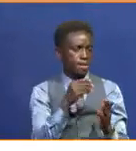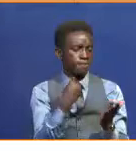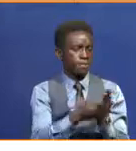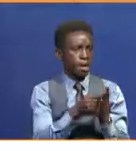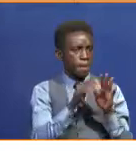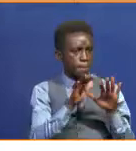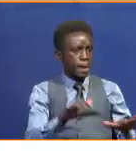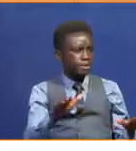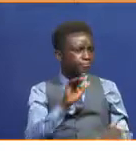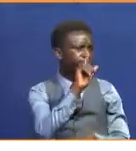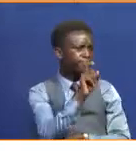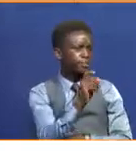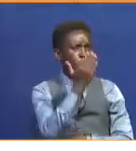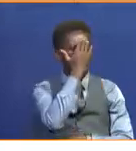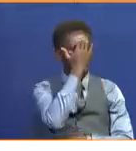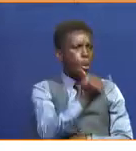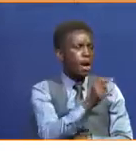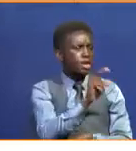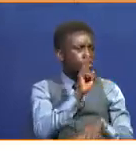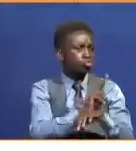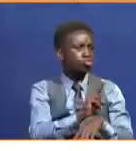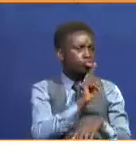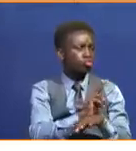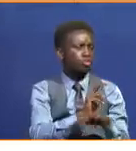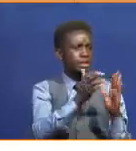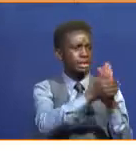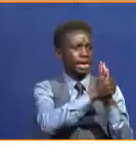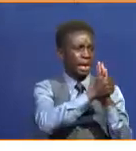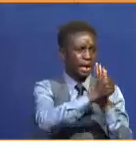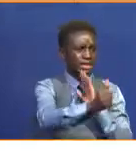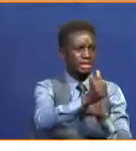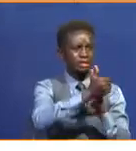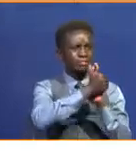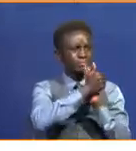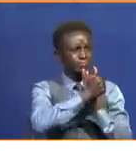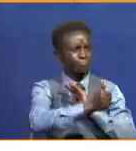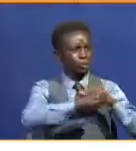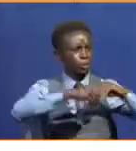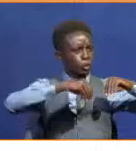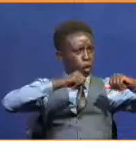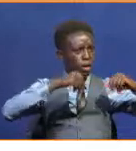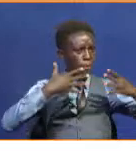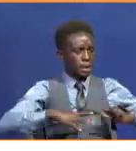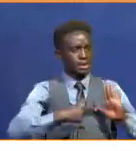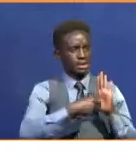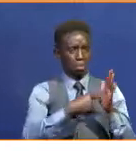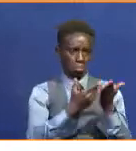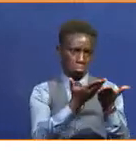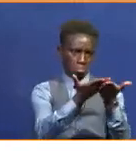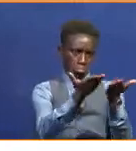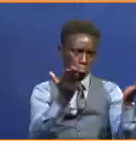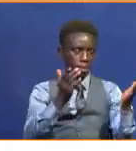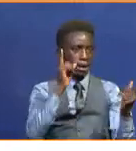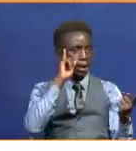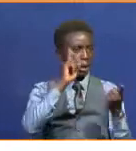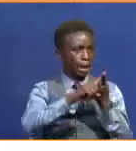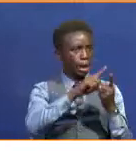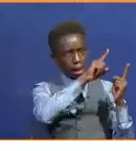and why should they use the expats like you guys as opposed to them venturing into that